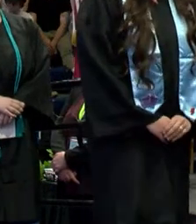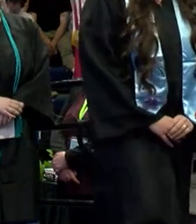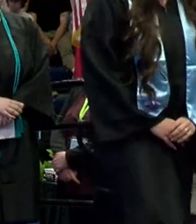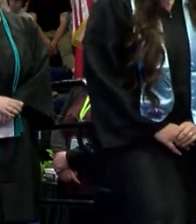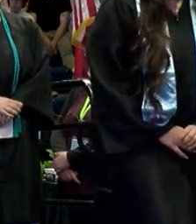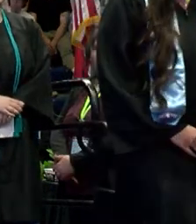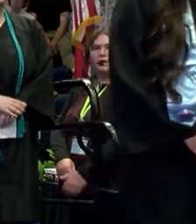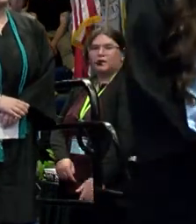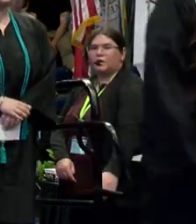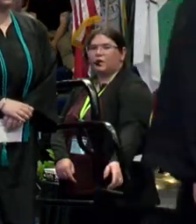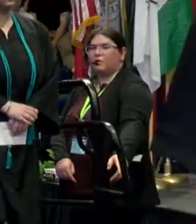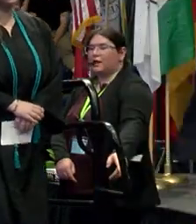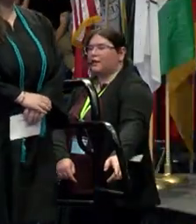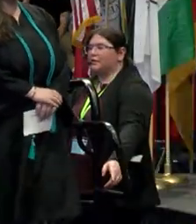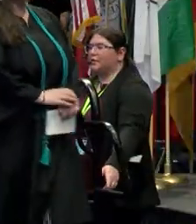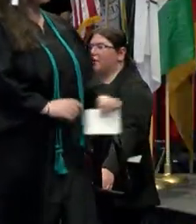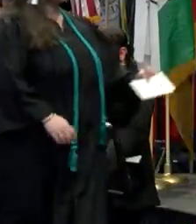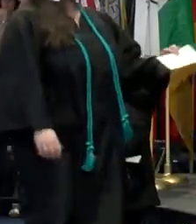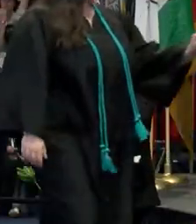Adeline Torres Garcia.